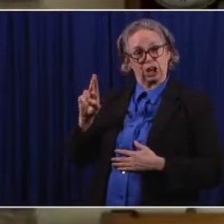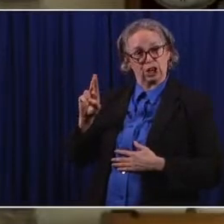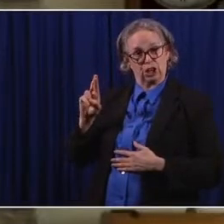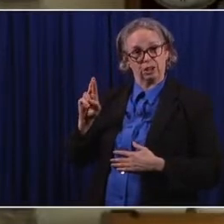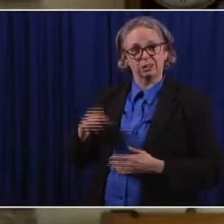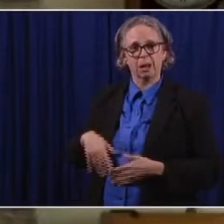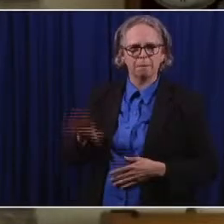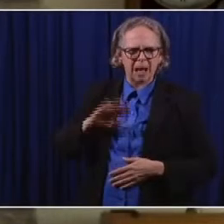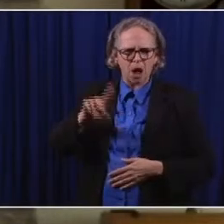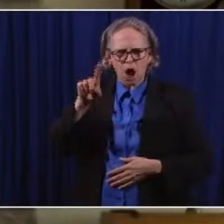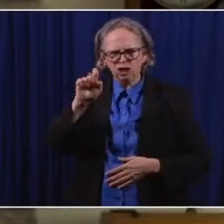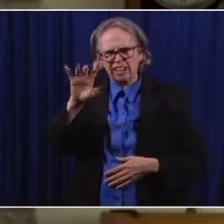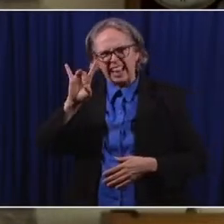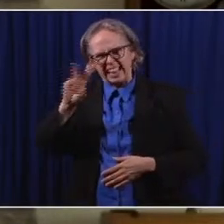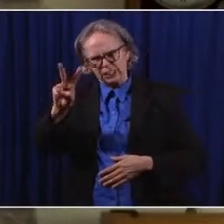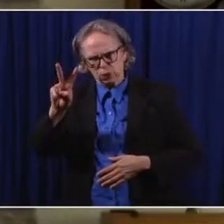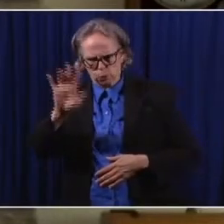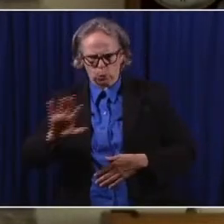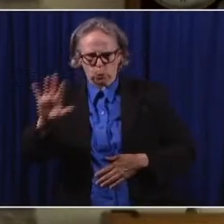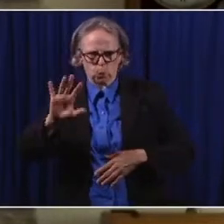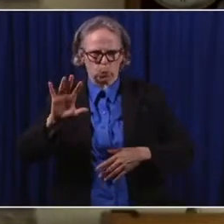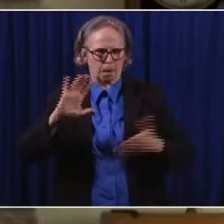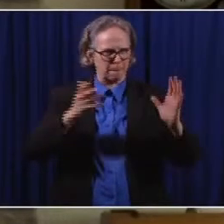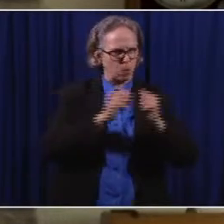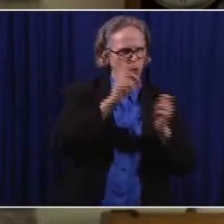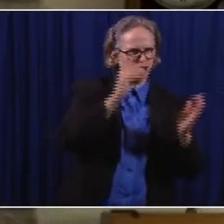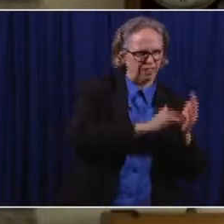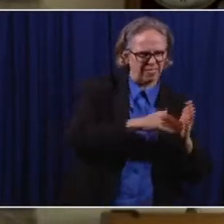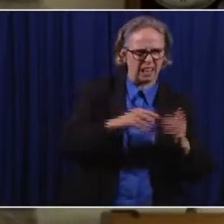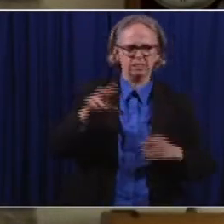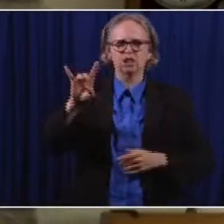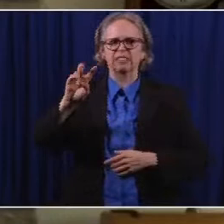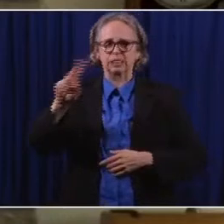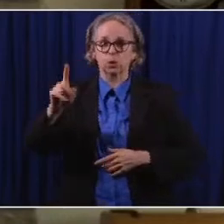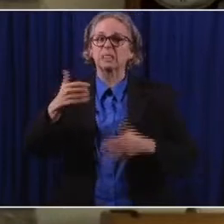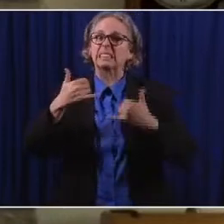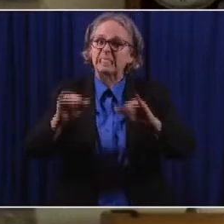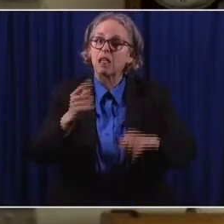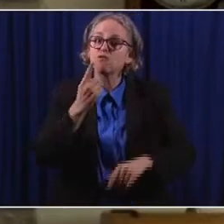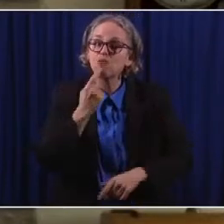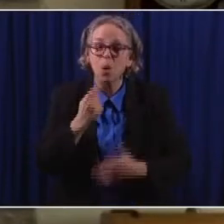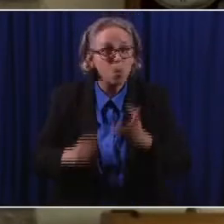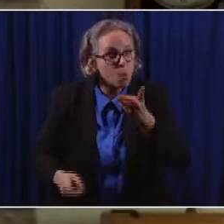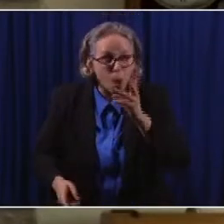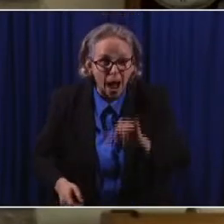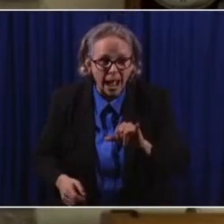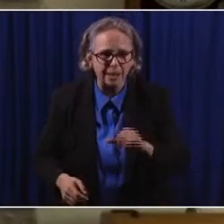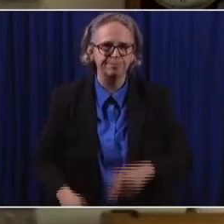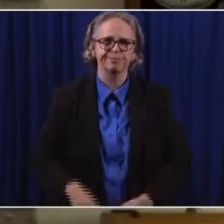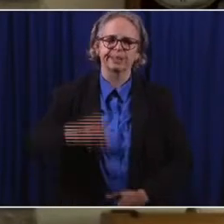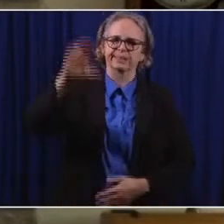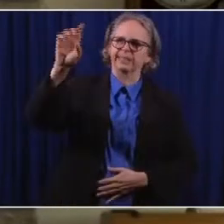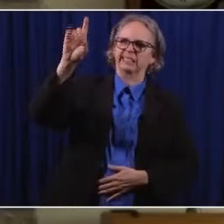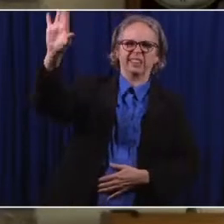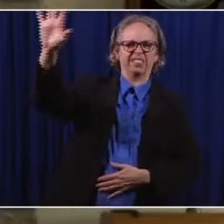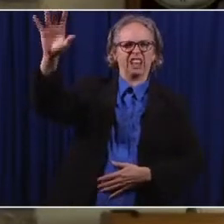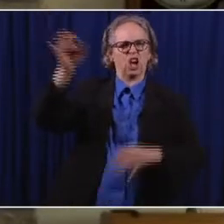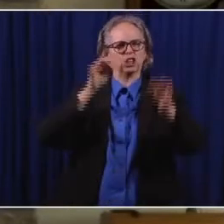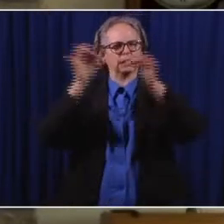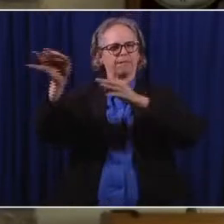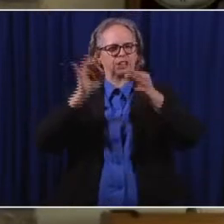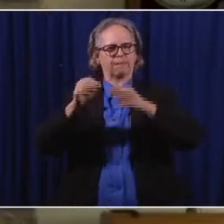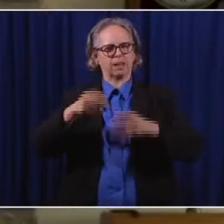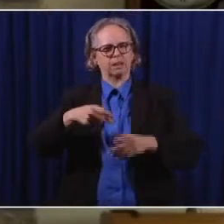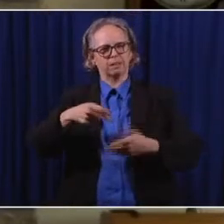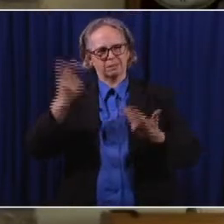They remain red because they meet the high incidence threshold, which we said is 100. Miami University continues